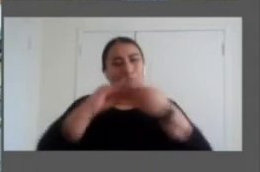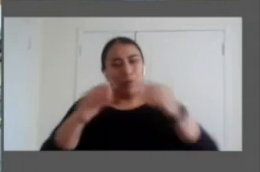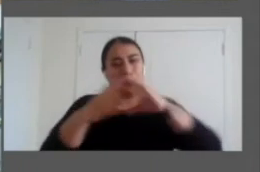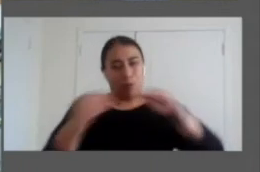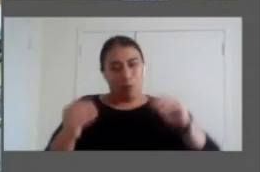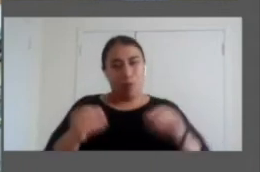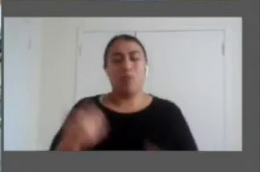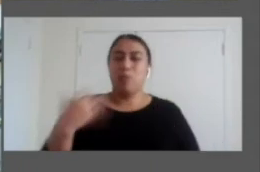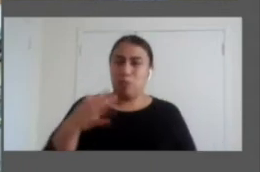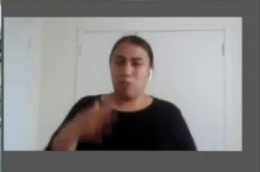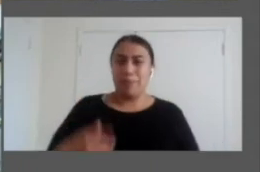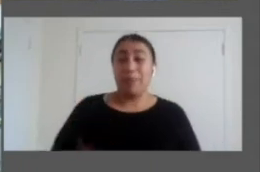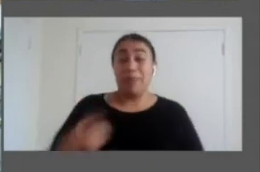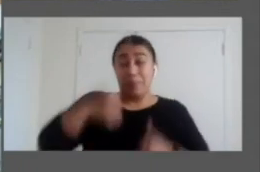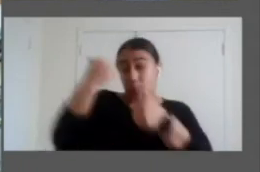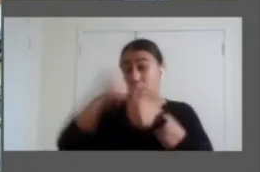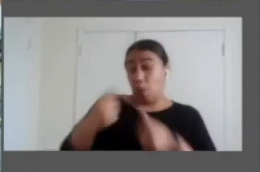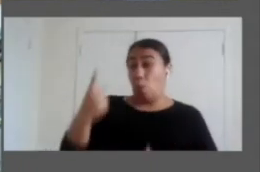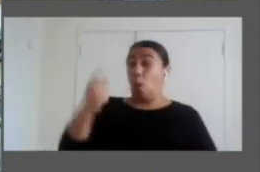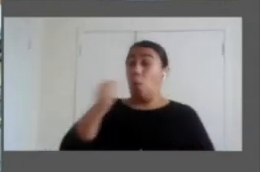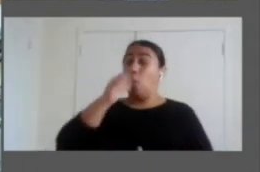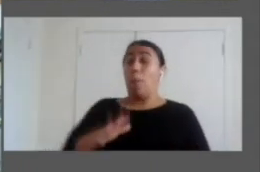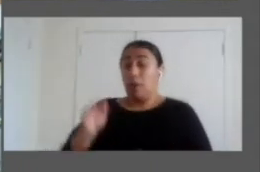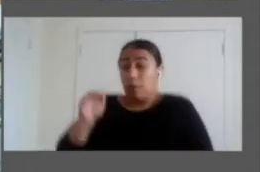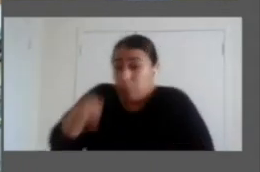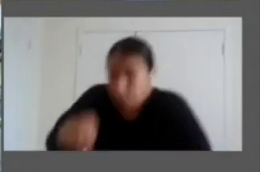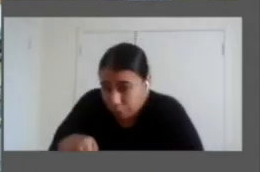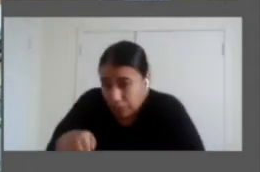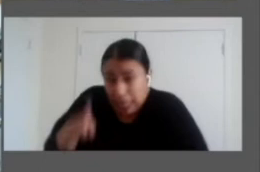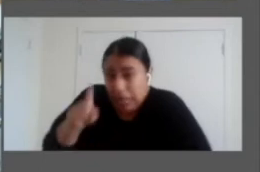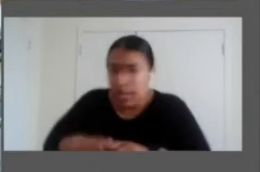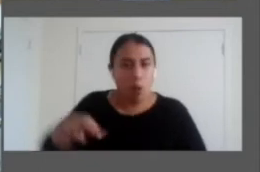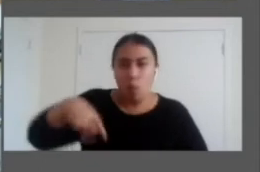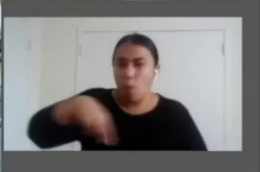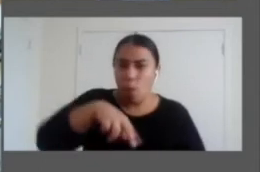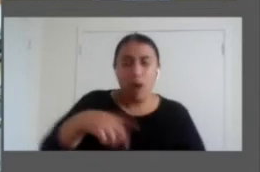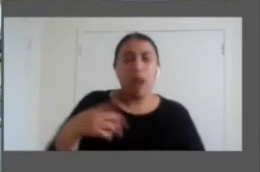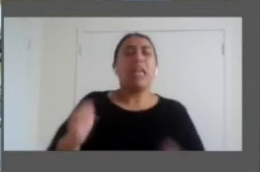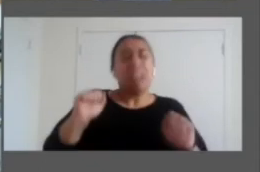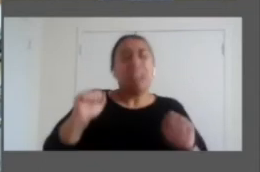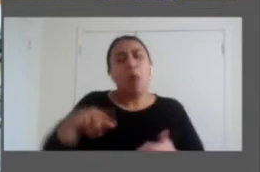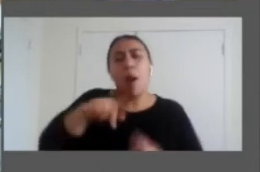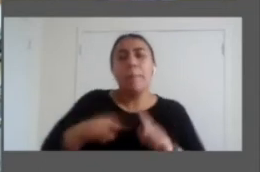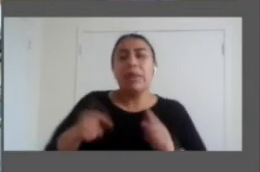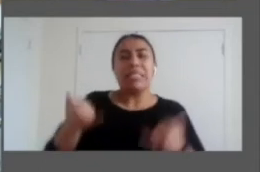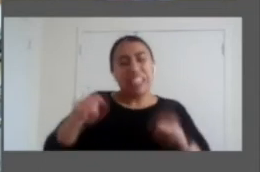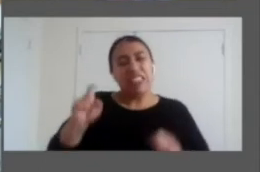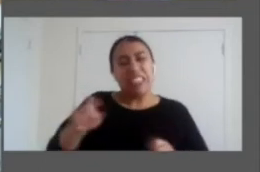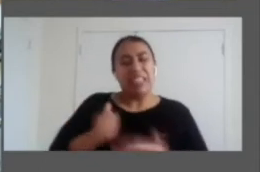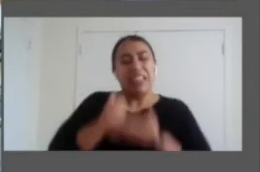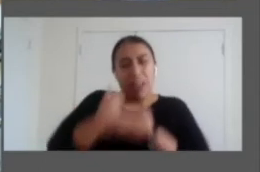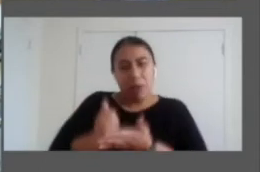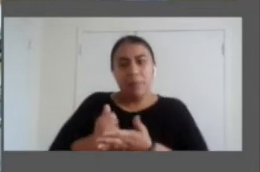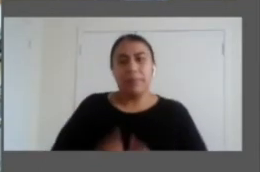person, functioning and, more importantly, walking on her own again with a cane, but walking. My personal